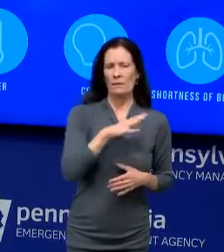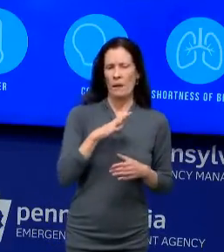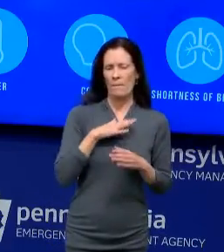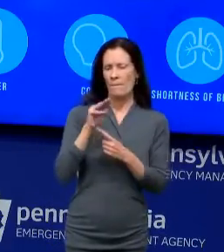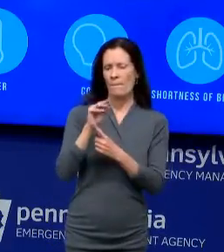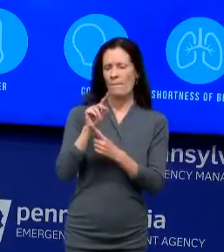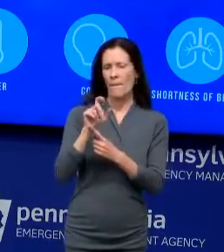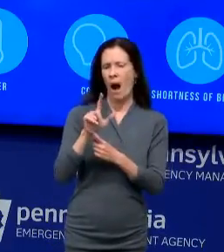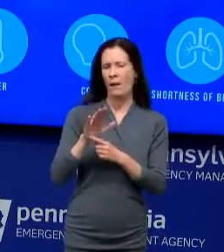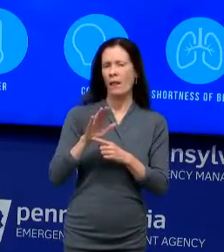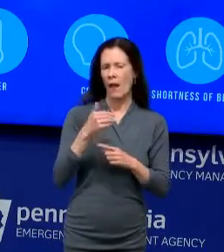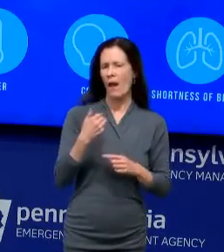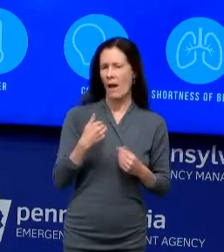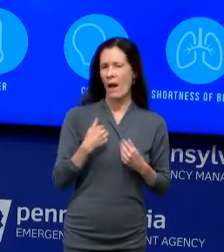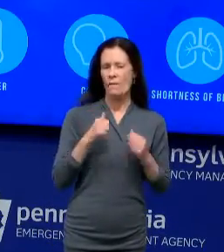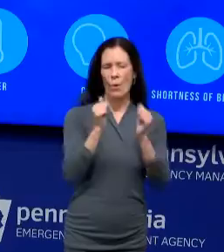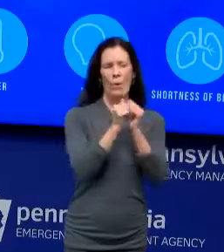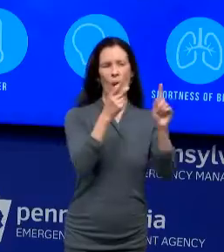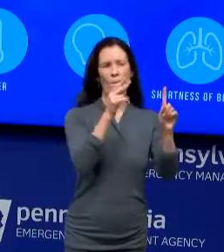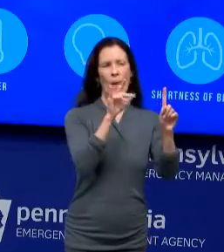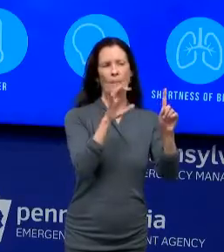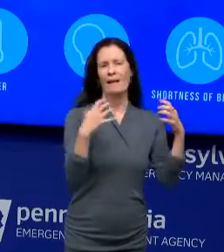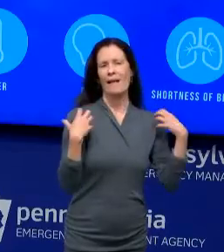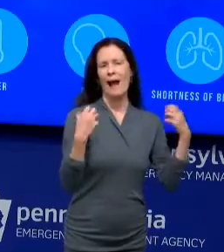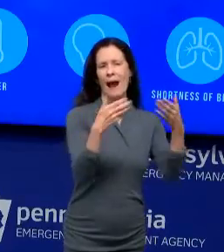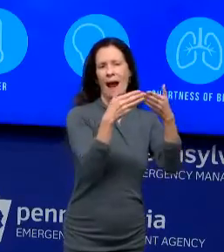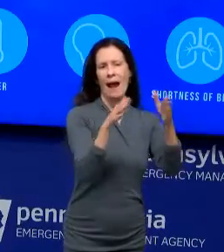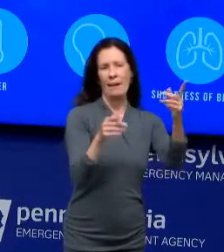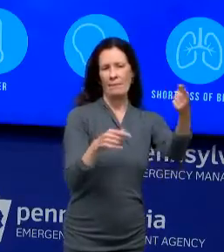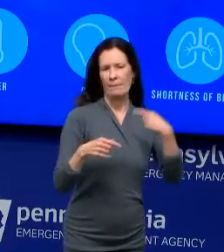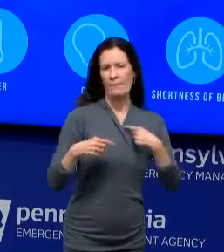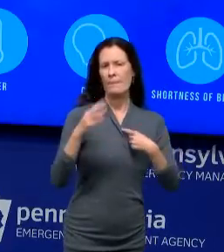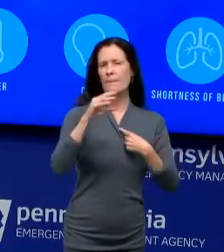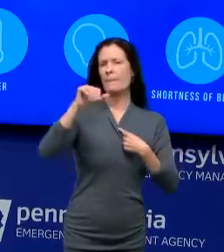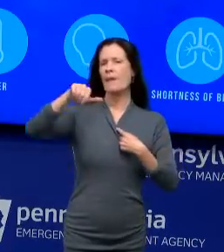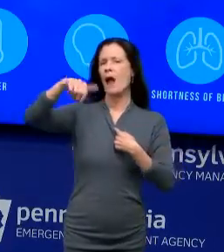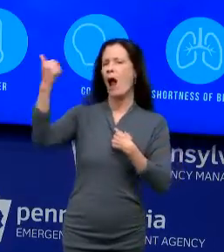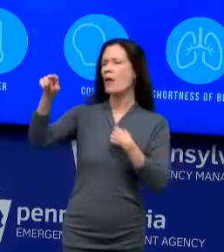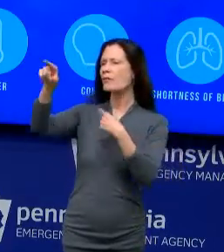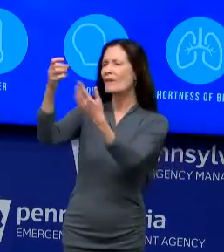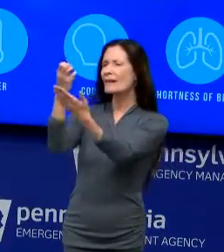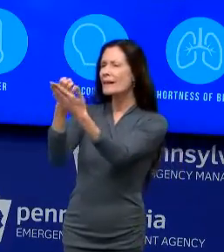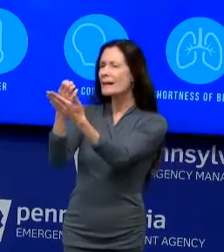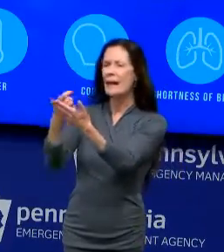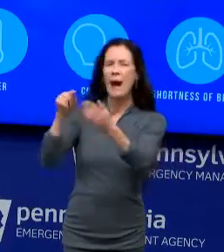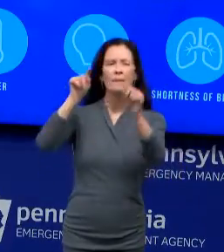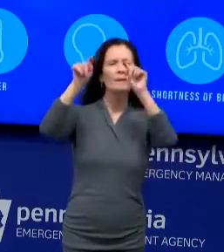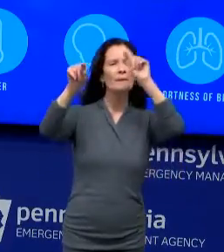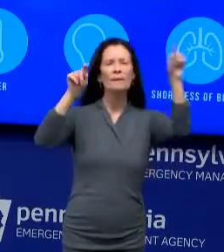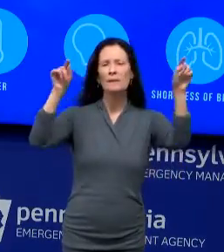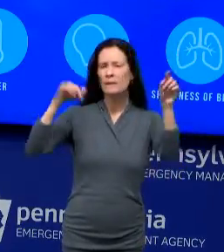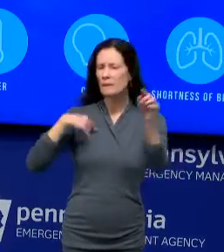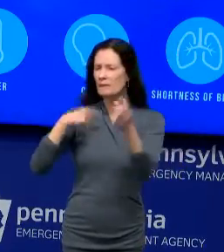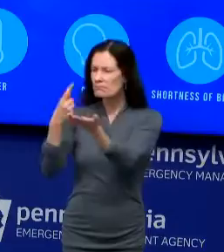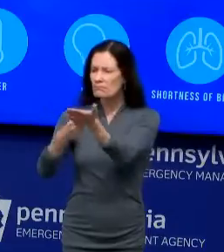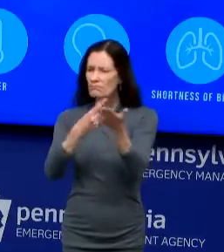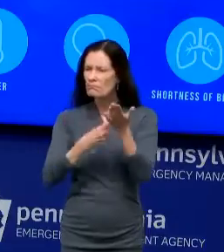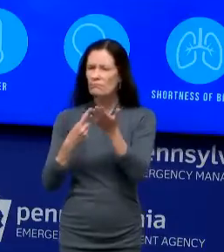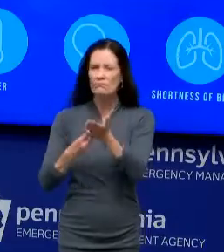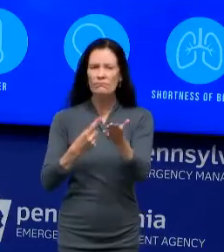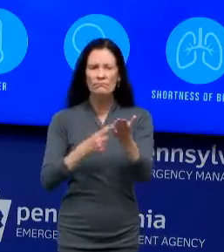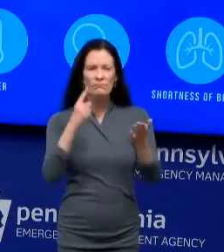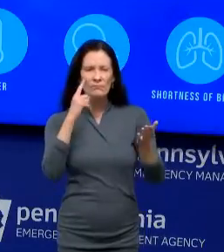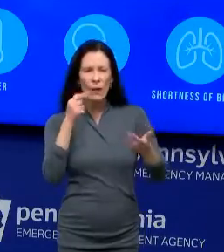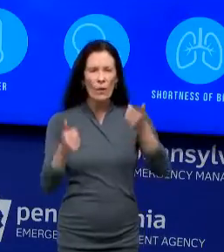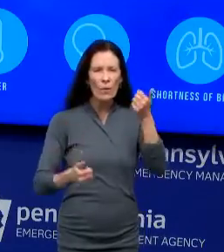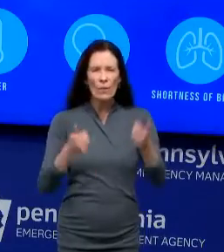social and economic parameters to decide which counties would be best to relax social distancing and have some businesses